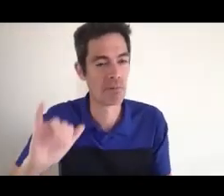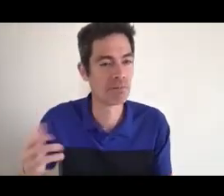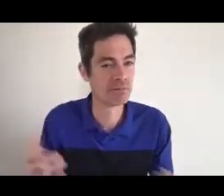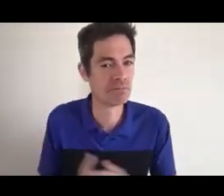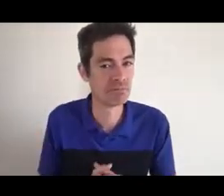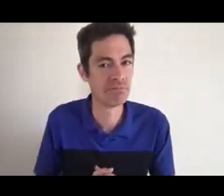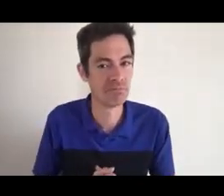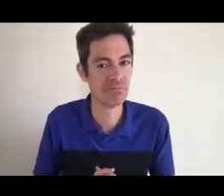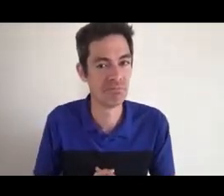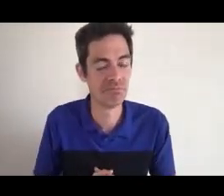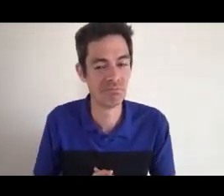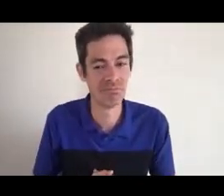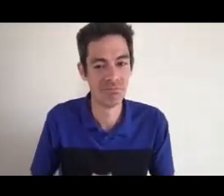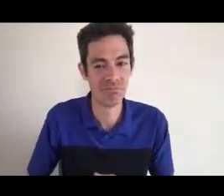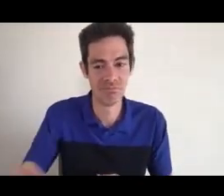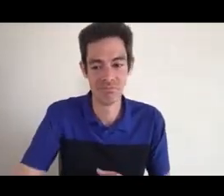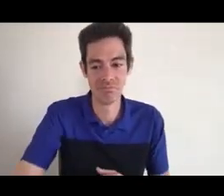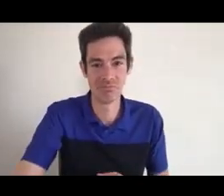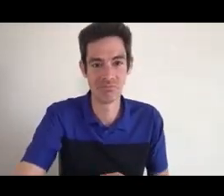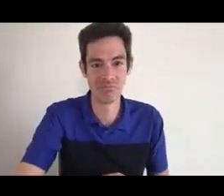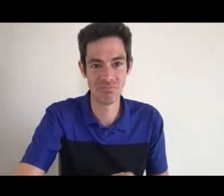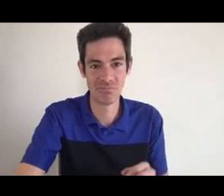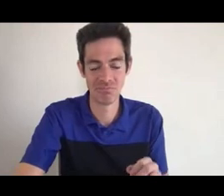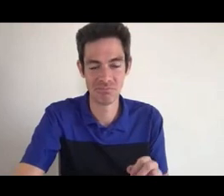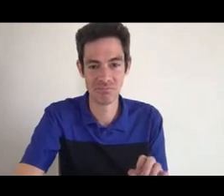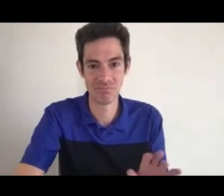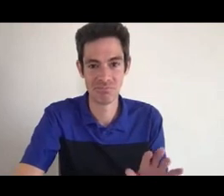the movement of the light.